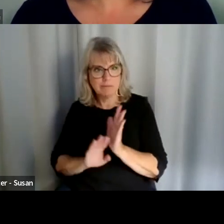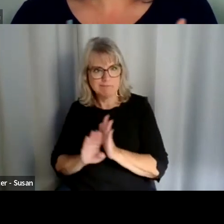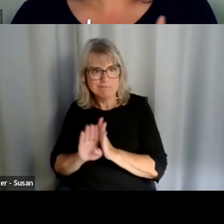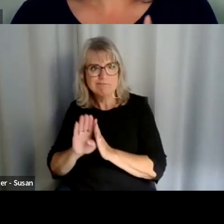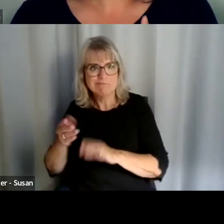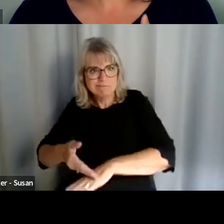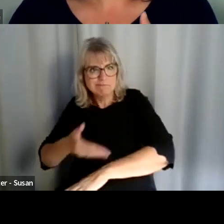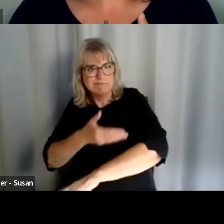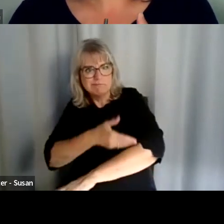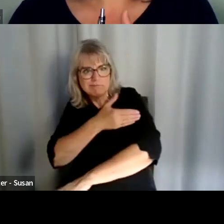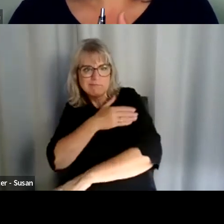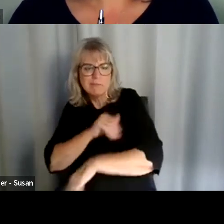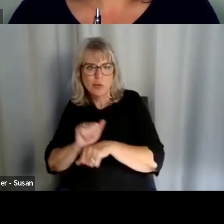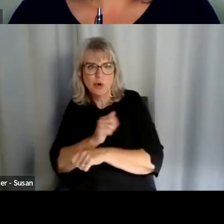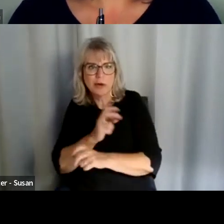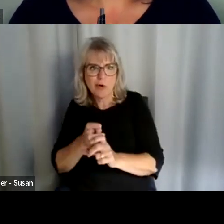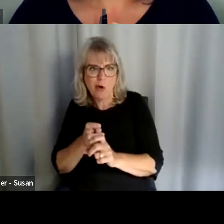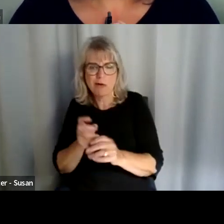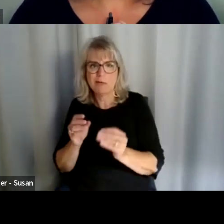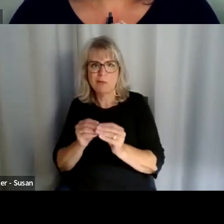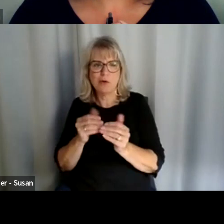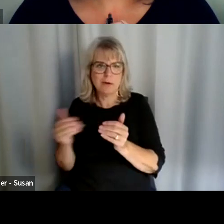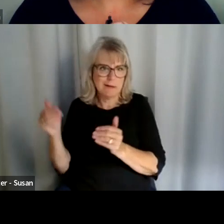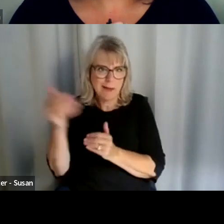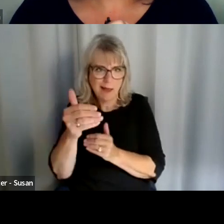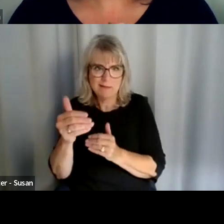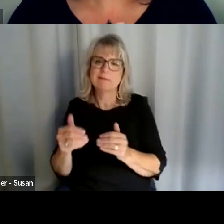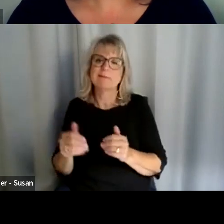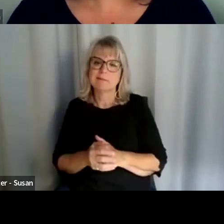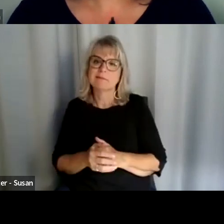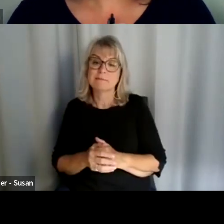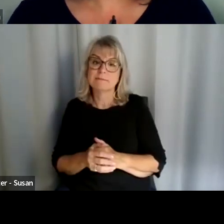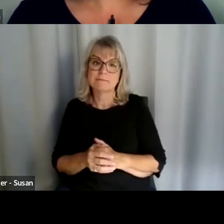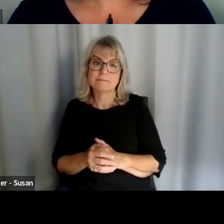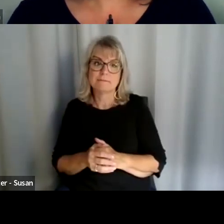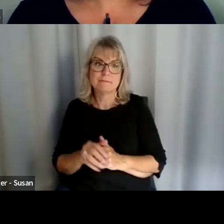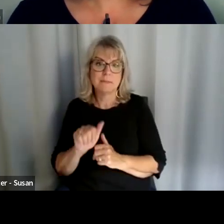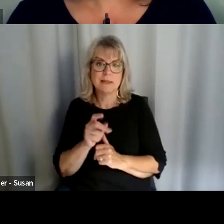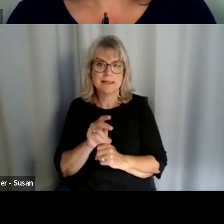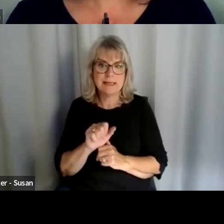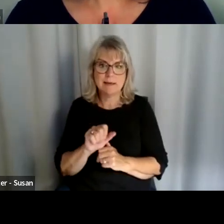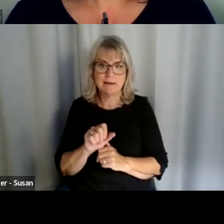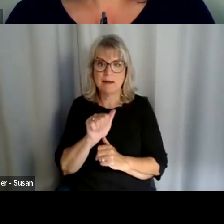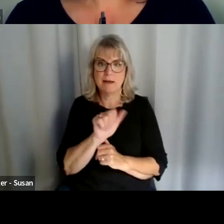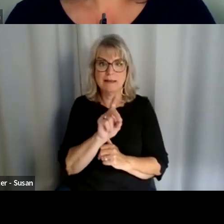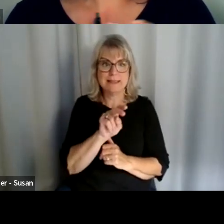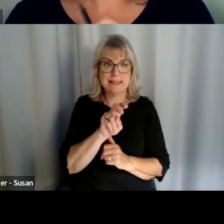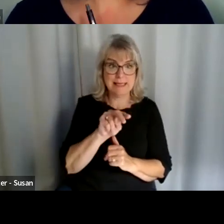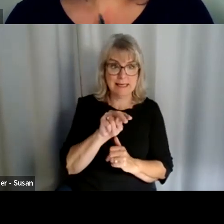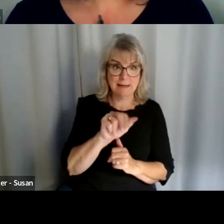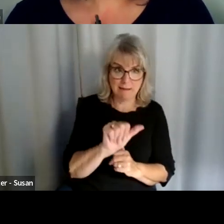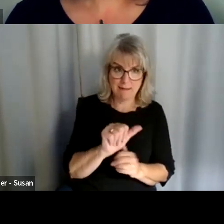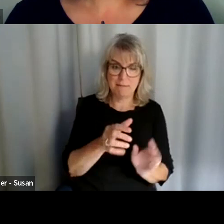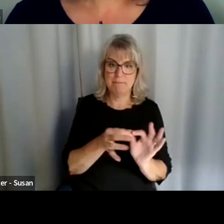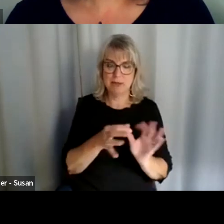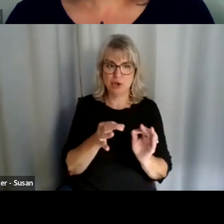the work, that are further along. And, Adina spoke to formulated products that they're generally at